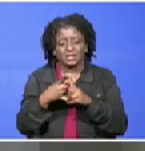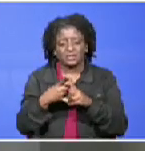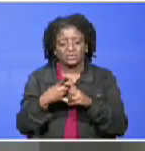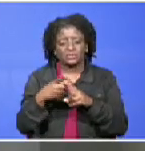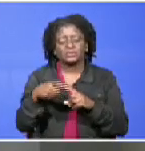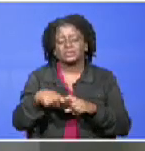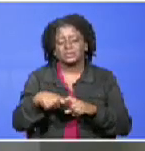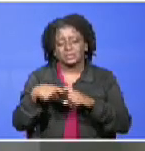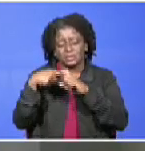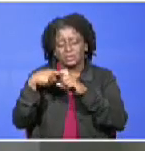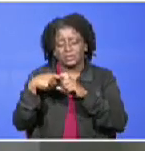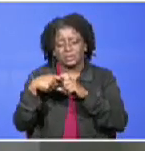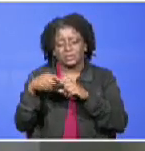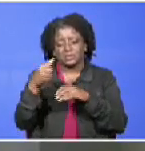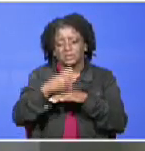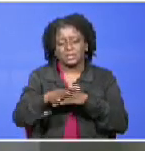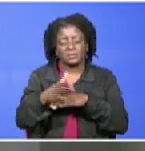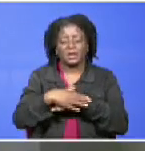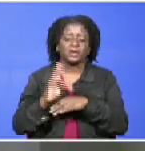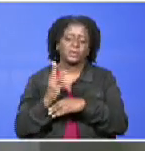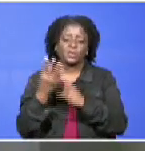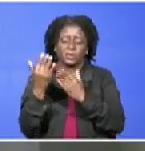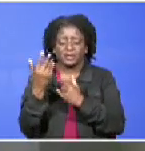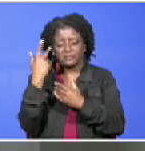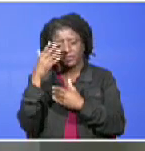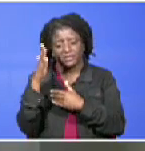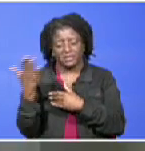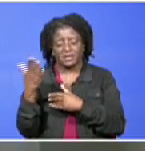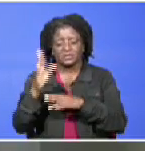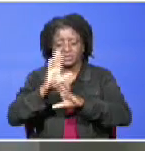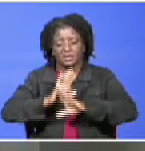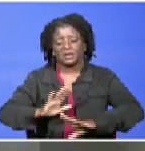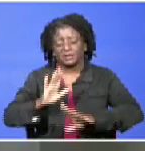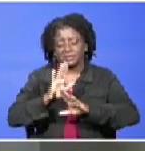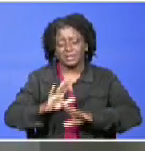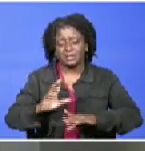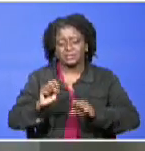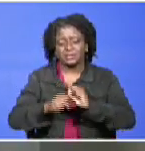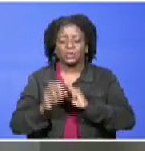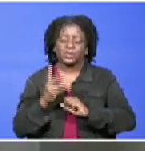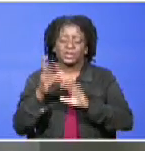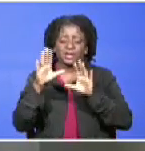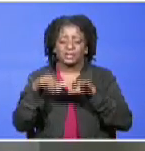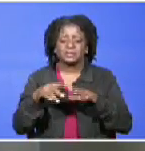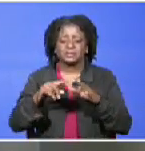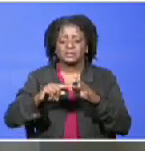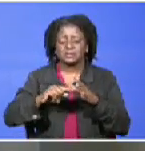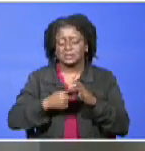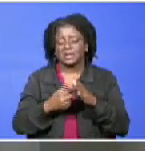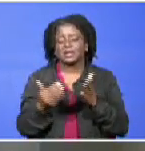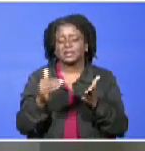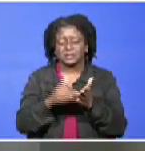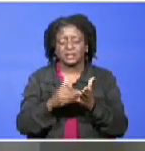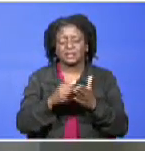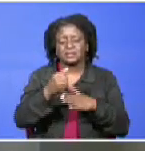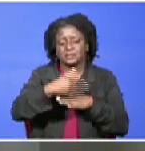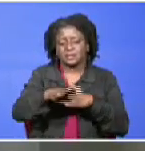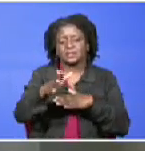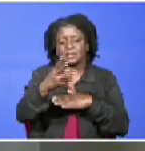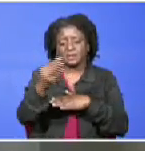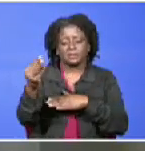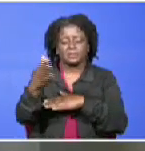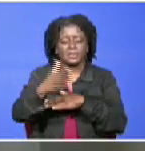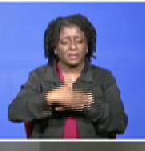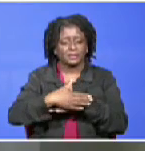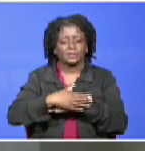things and if things can settle down so we can resume repatriations. In the interim, I can tell you that we are talking to